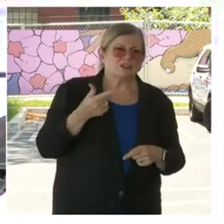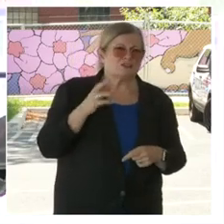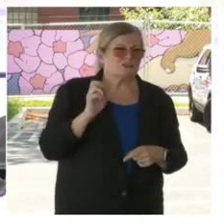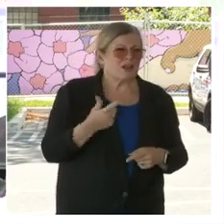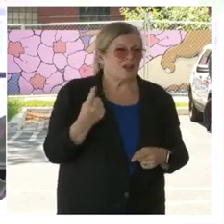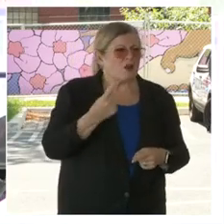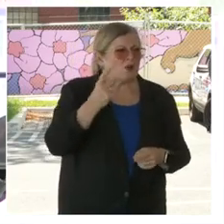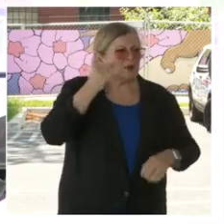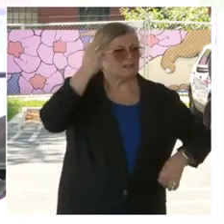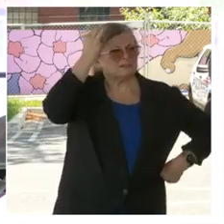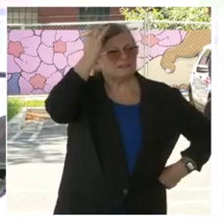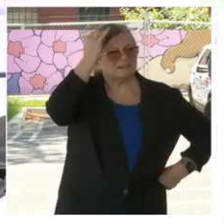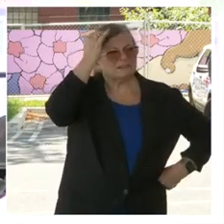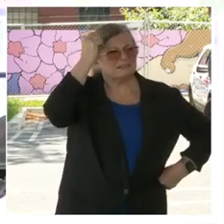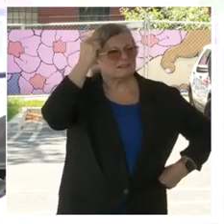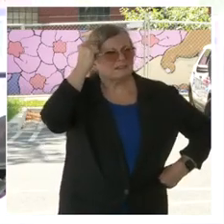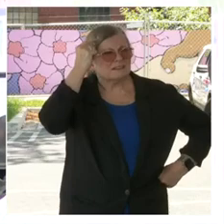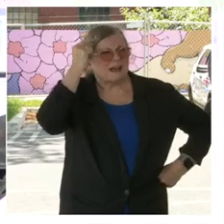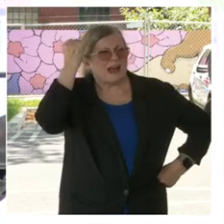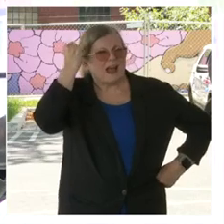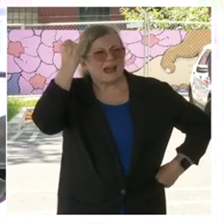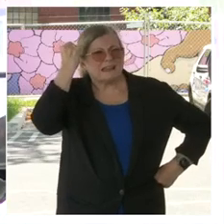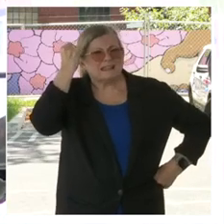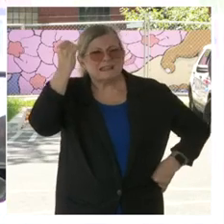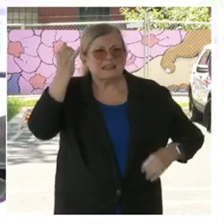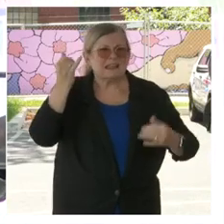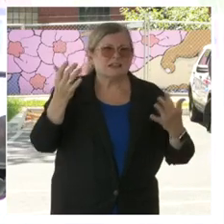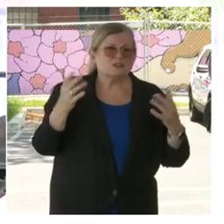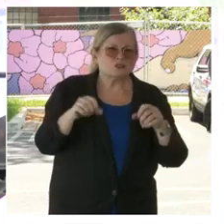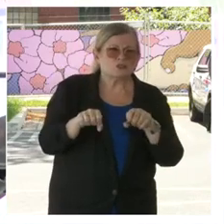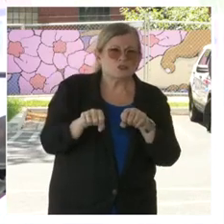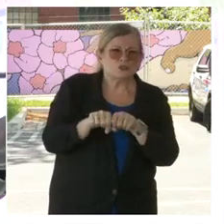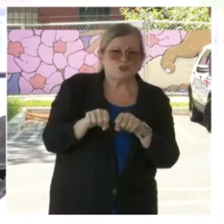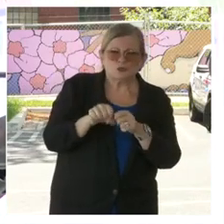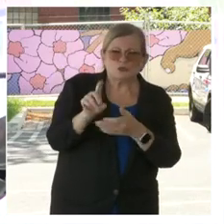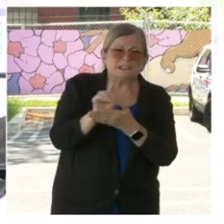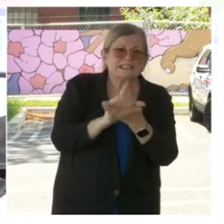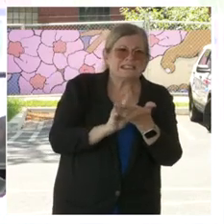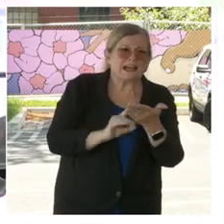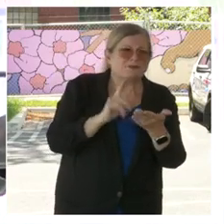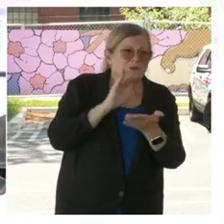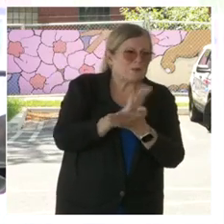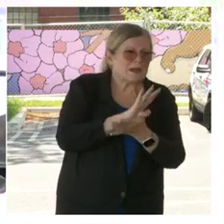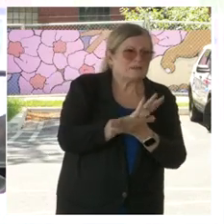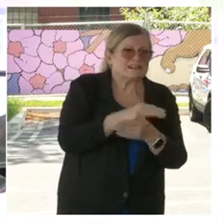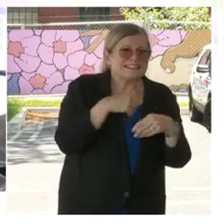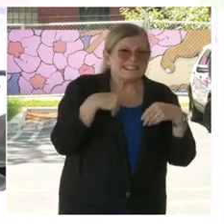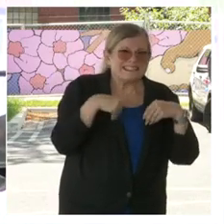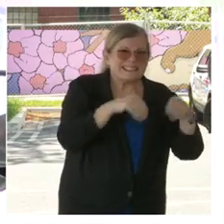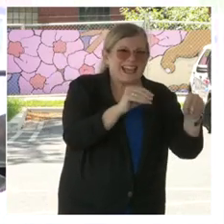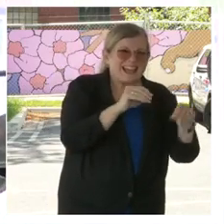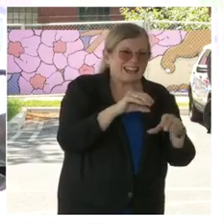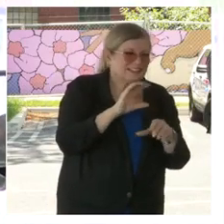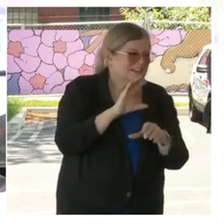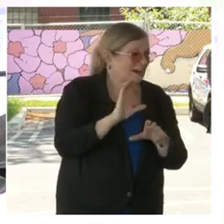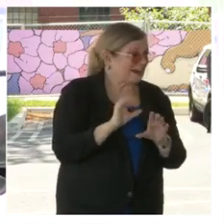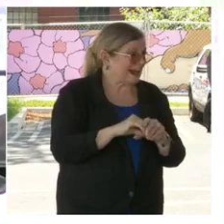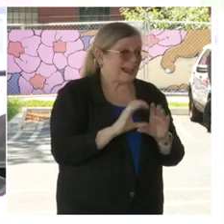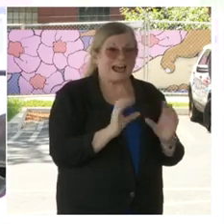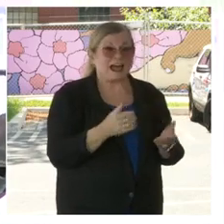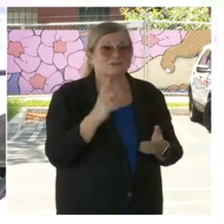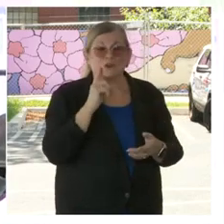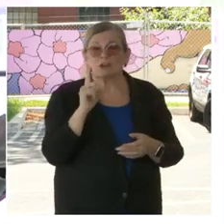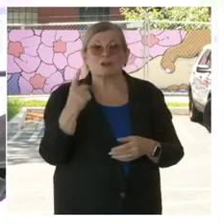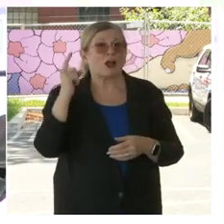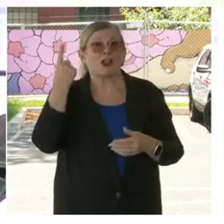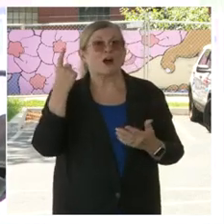Greg used to create these shoe designs on a piece of paper, and he used to sell them in class for $1. He always had an innovative mind. We would buy